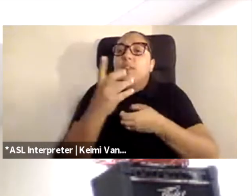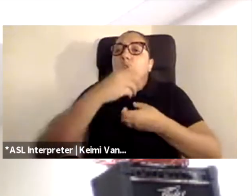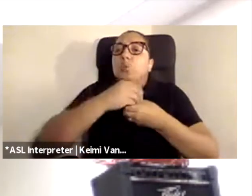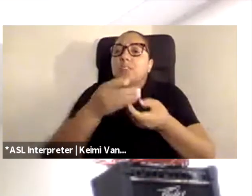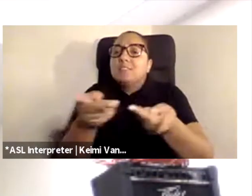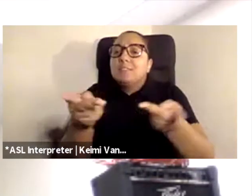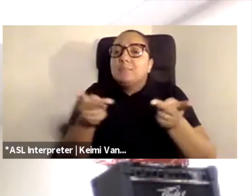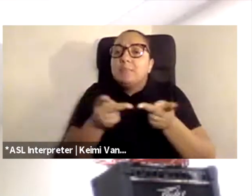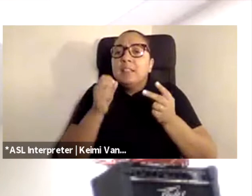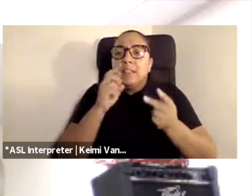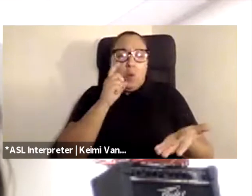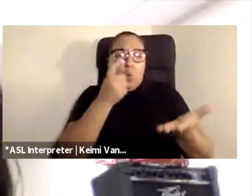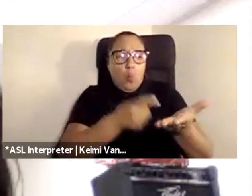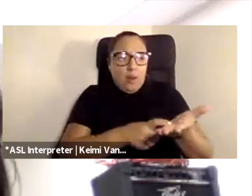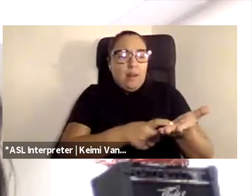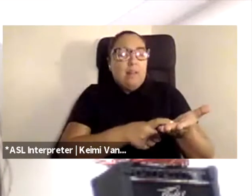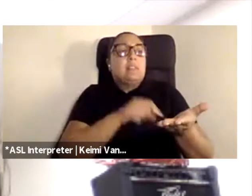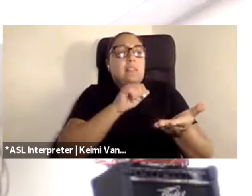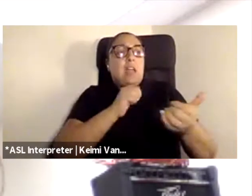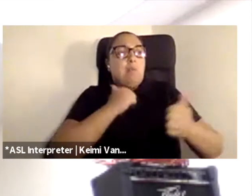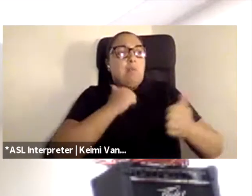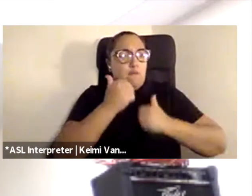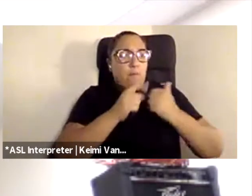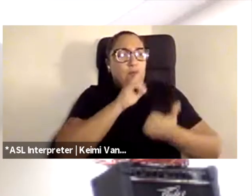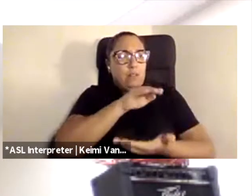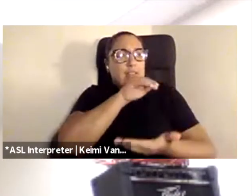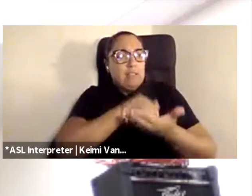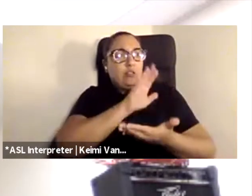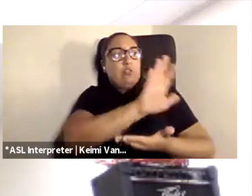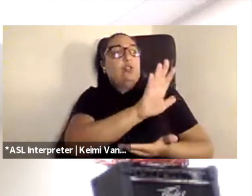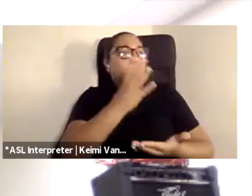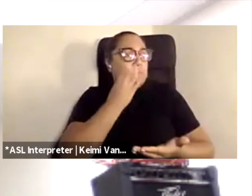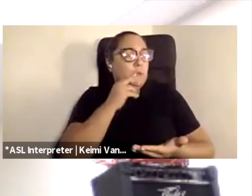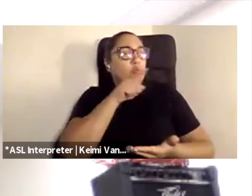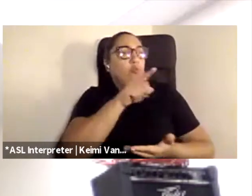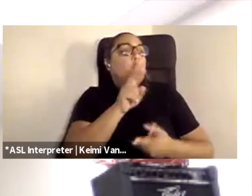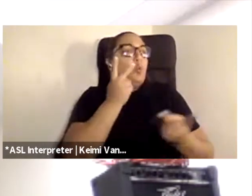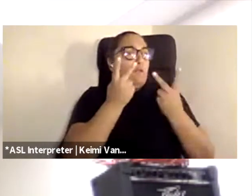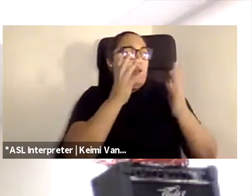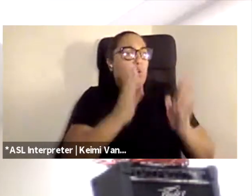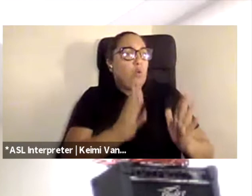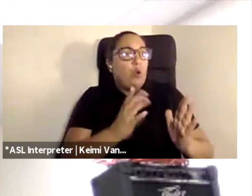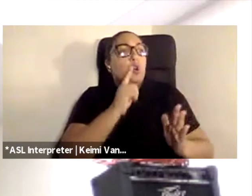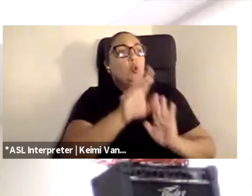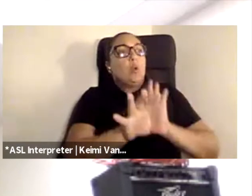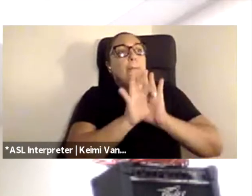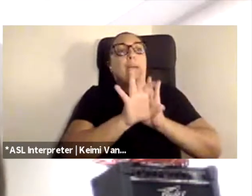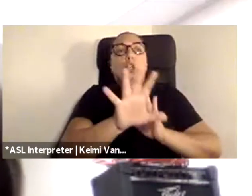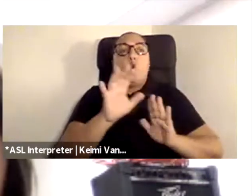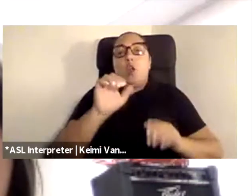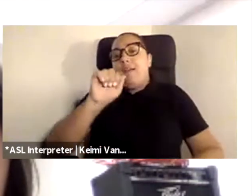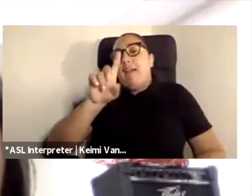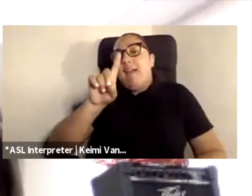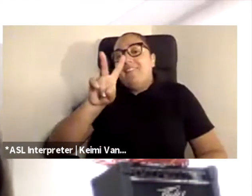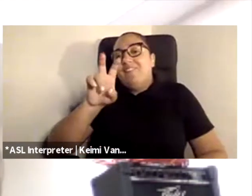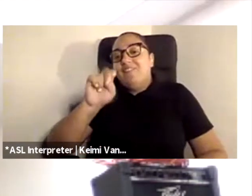a performance that centers your experience as a viewer, a chance to choose your own adventure. You could watch